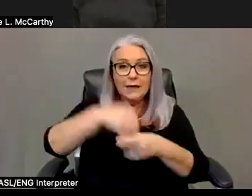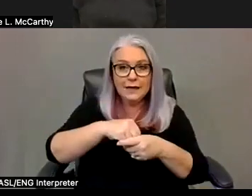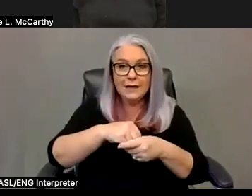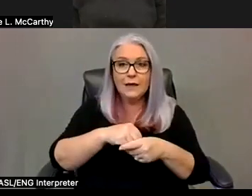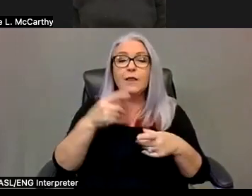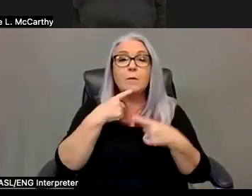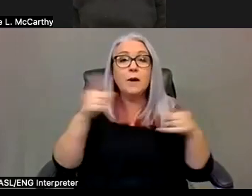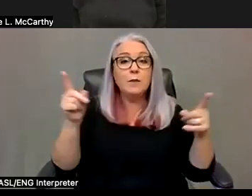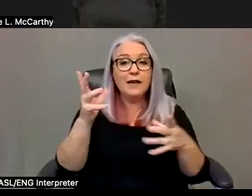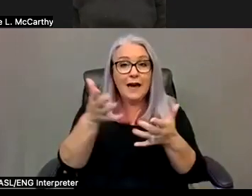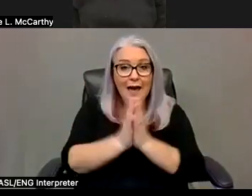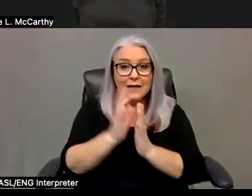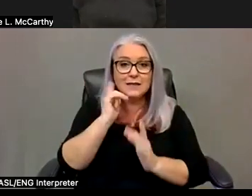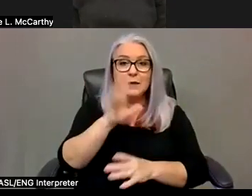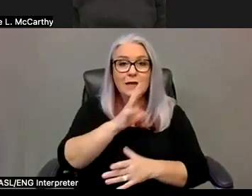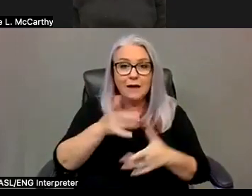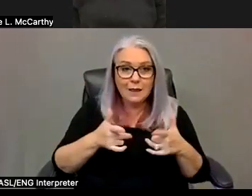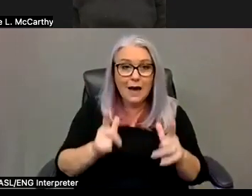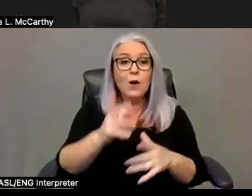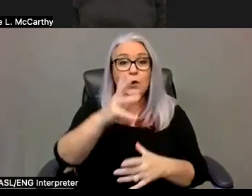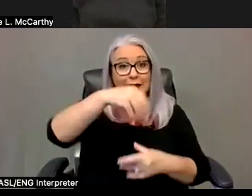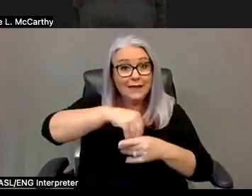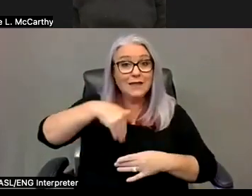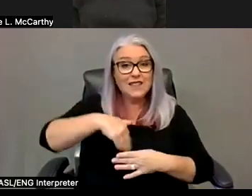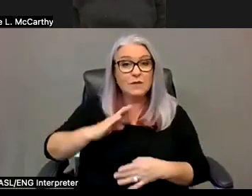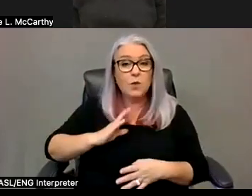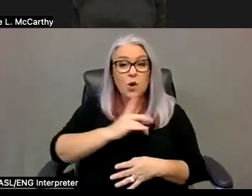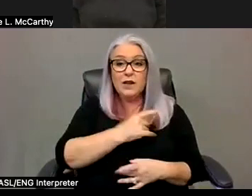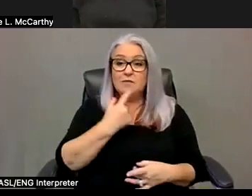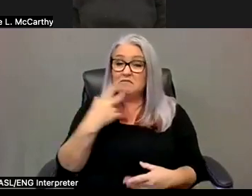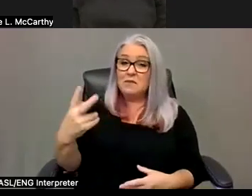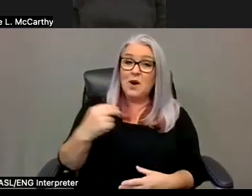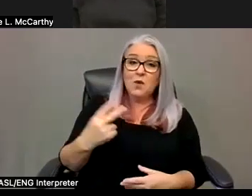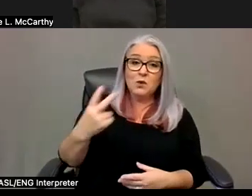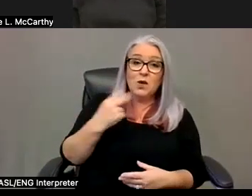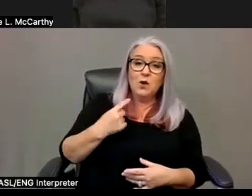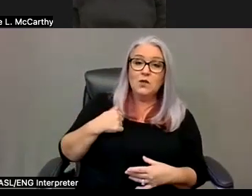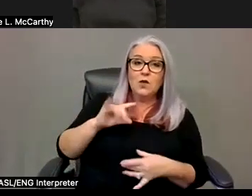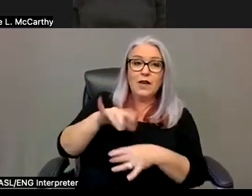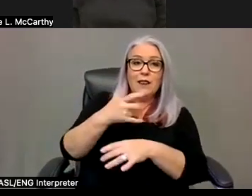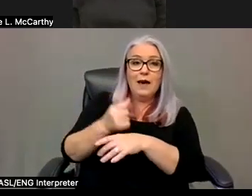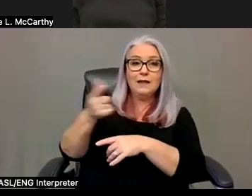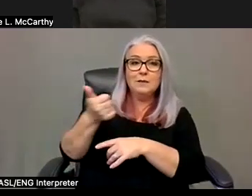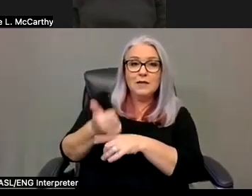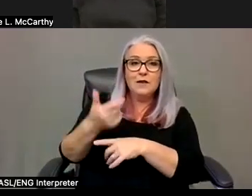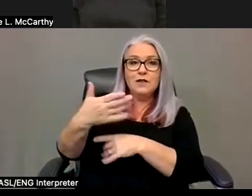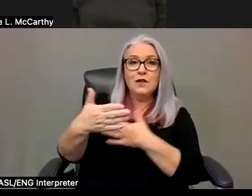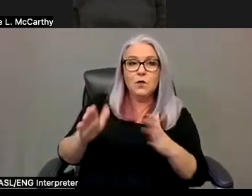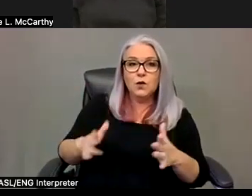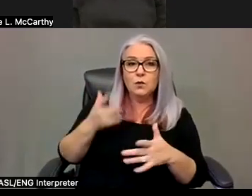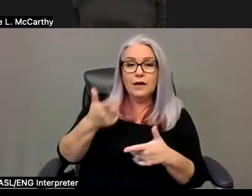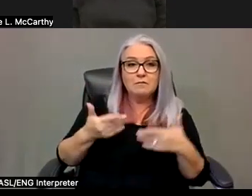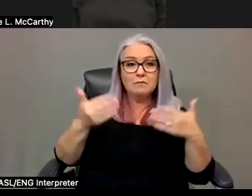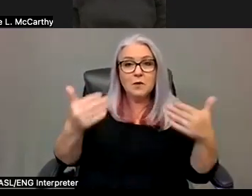and this board said no. So they locked themselves in a room, and then they came out with this proposal